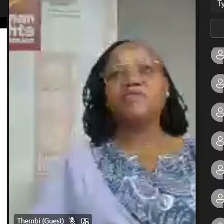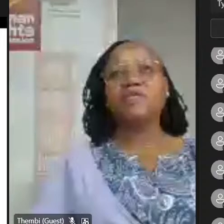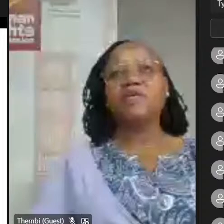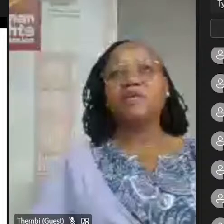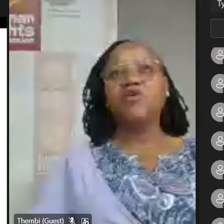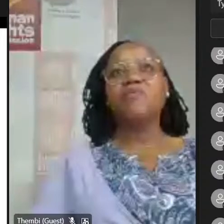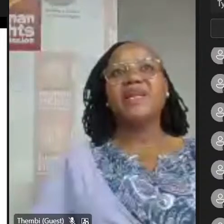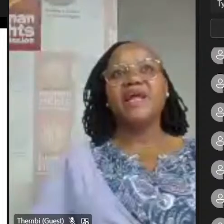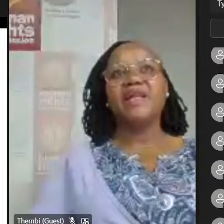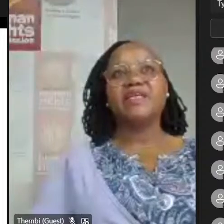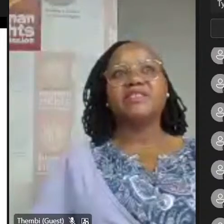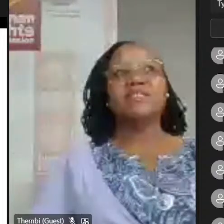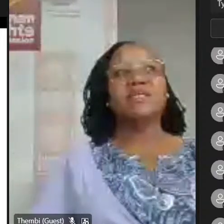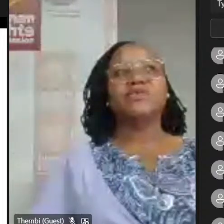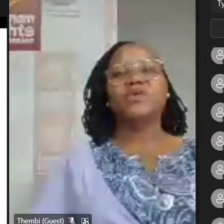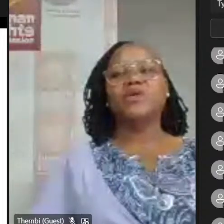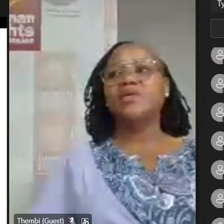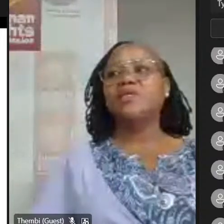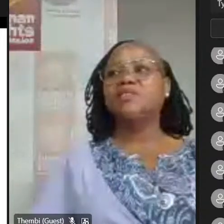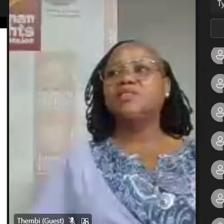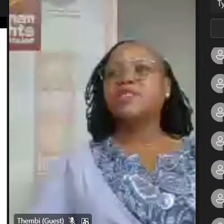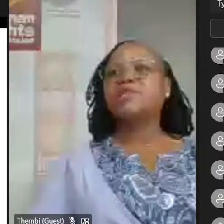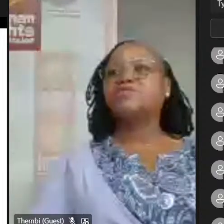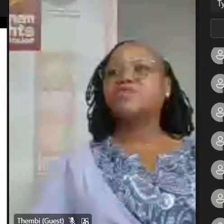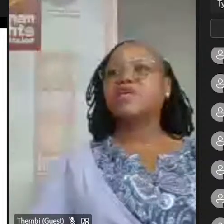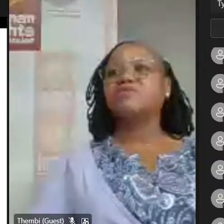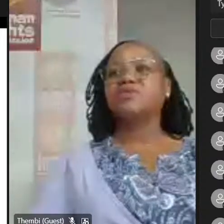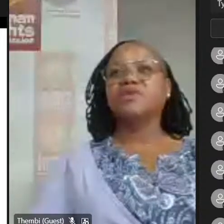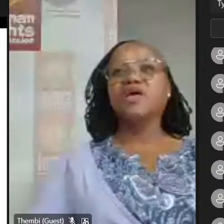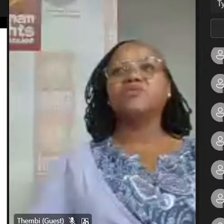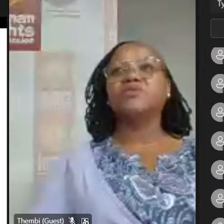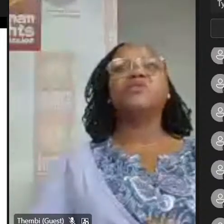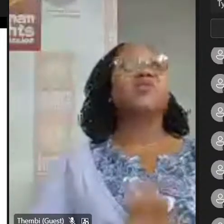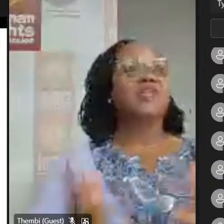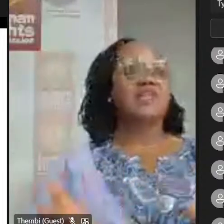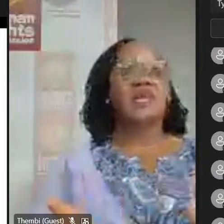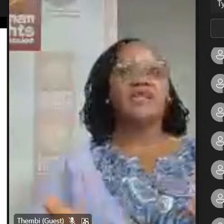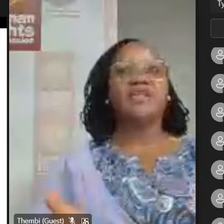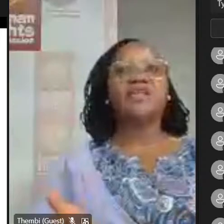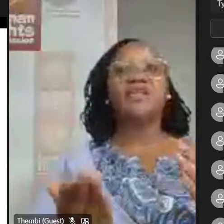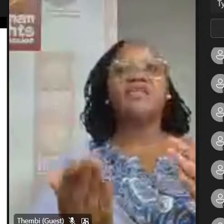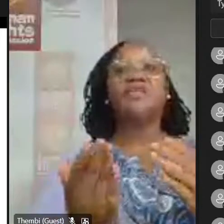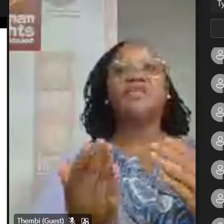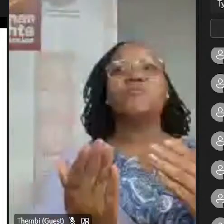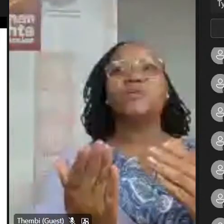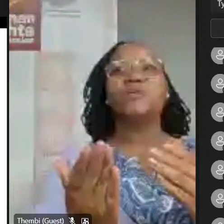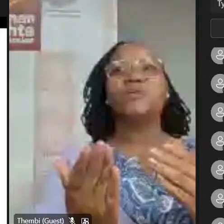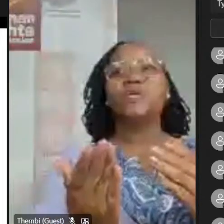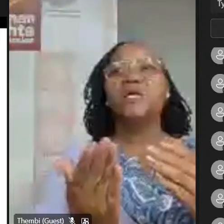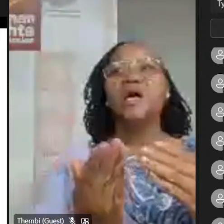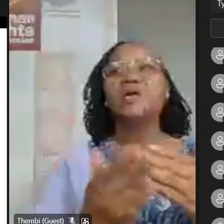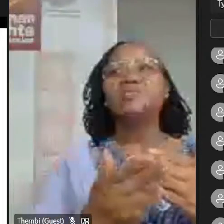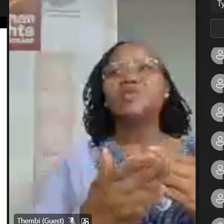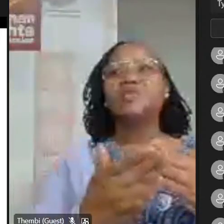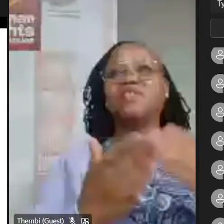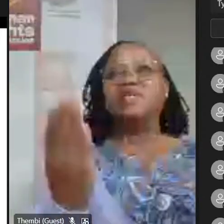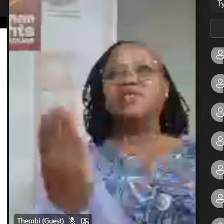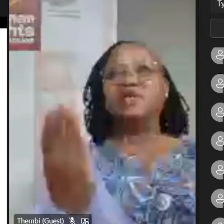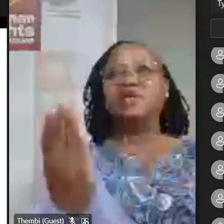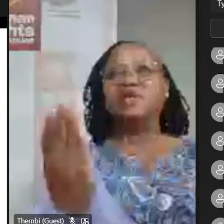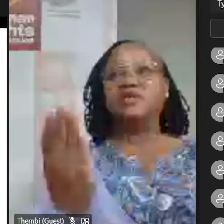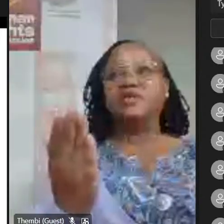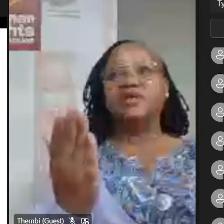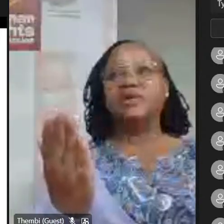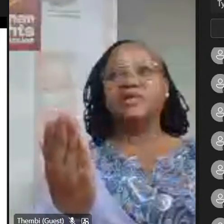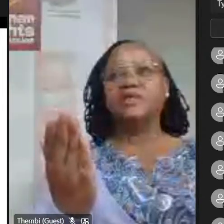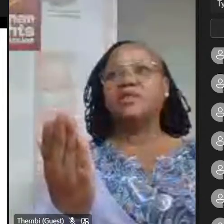left open-ended, that children have to come to school clean. I think clean for me it means I should have taken a